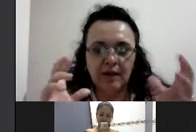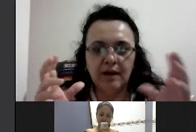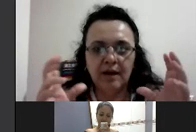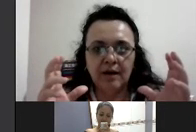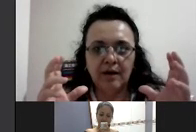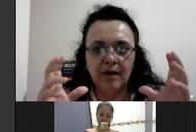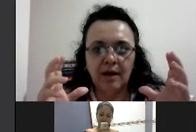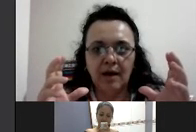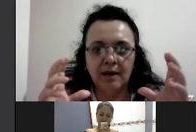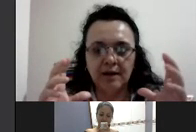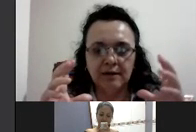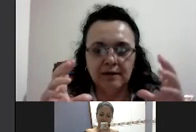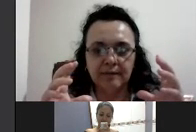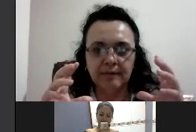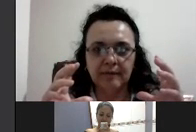together